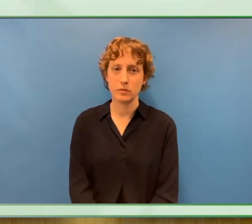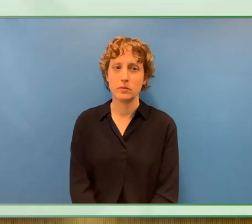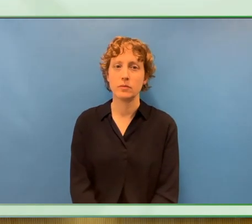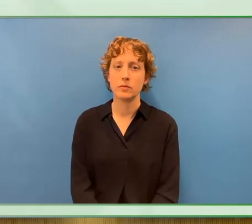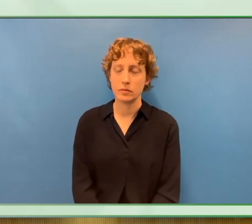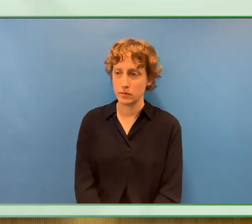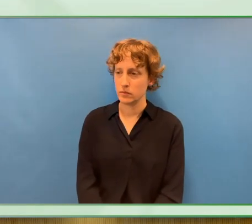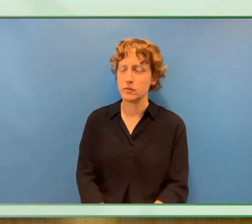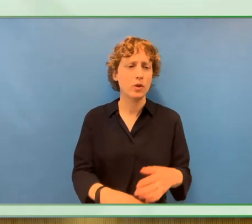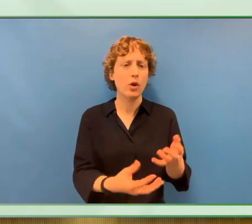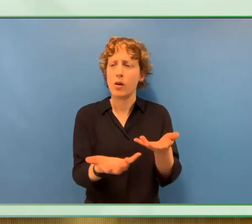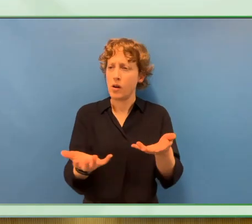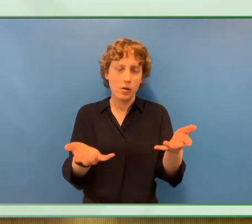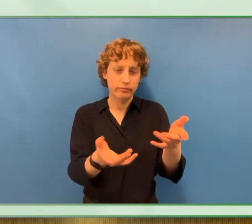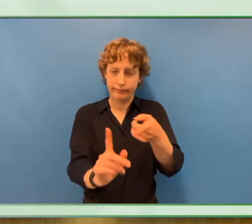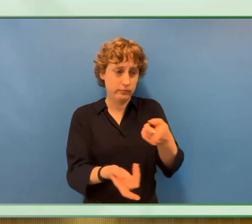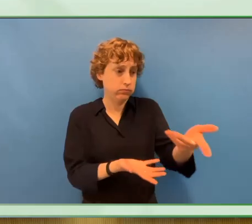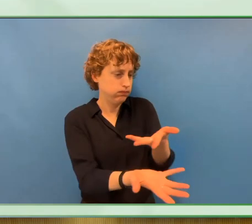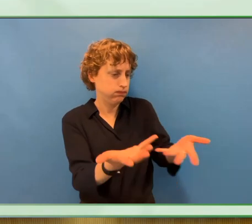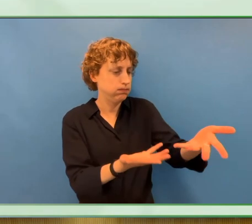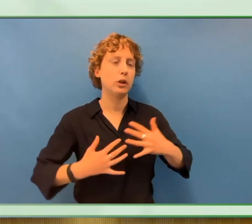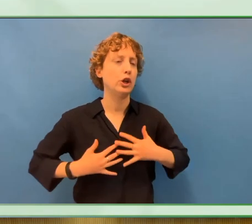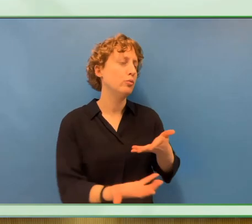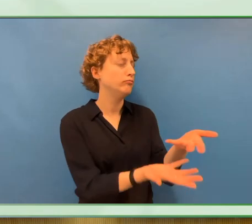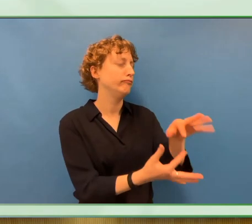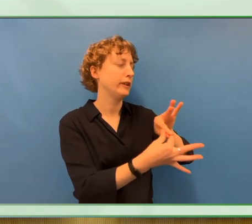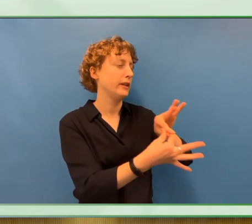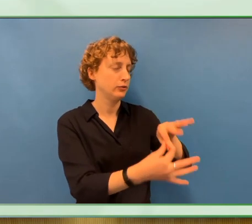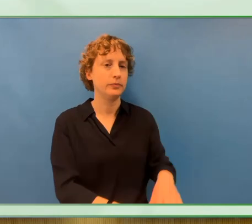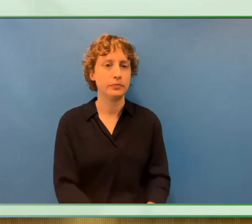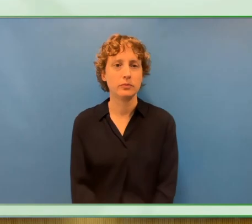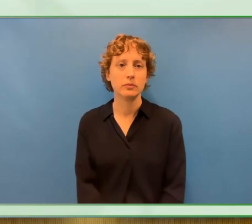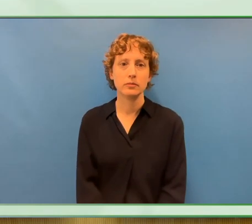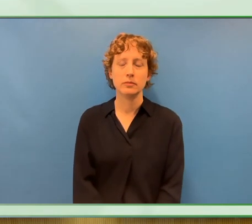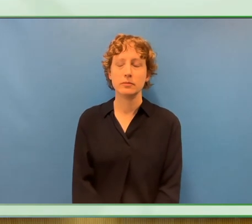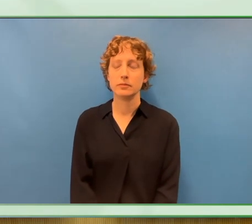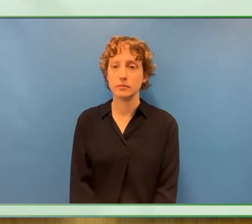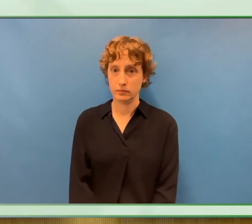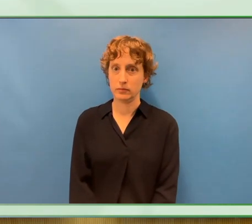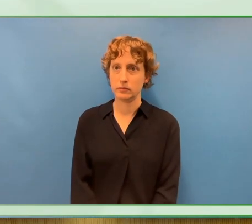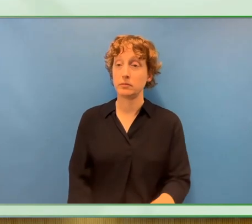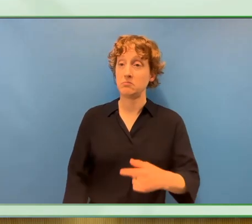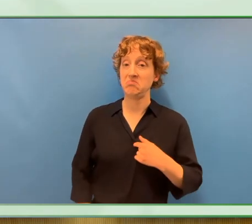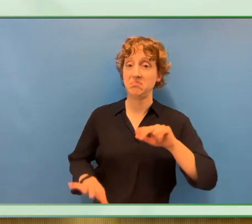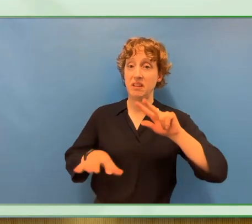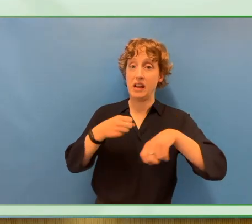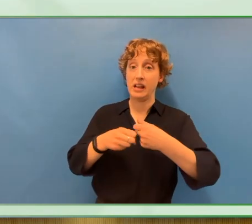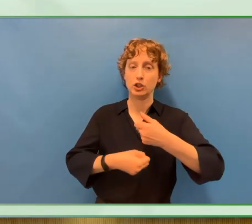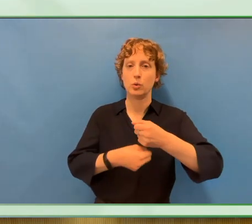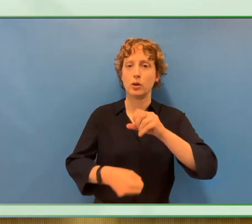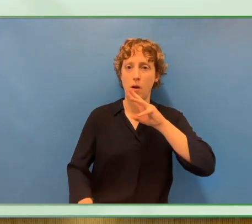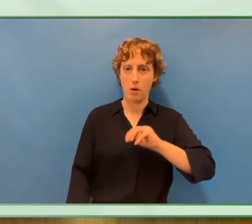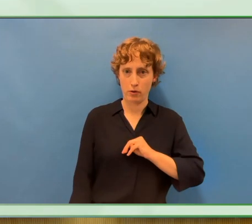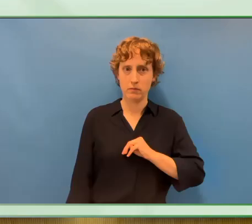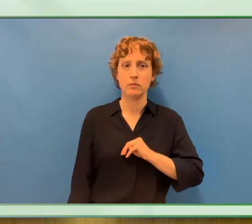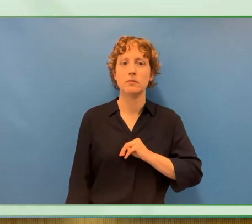I would add to, I spent 8 years within Walmart and was at the heart of the company's best